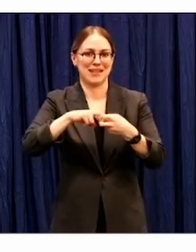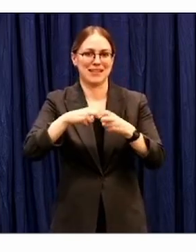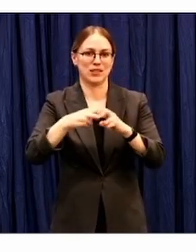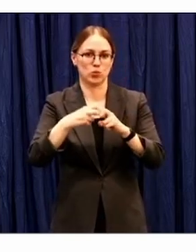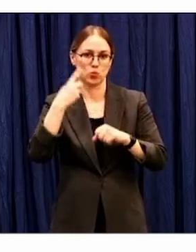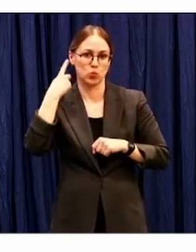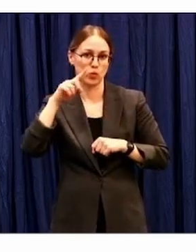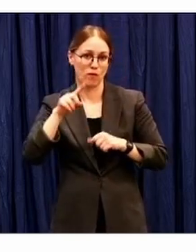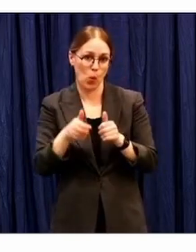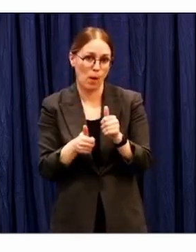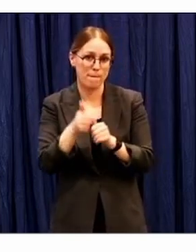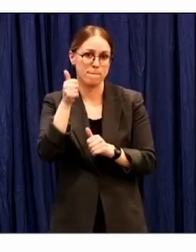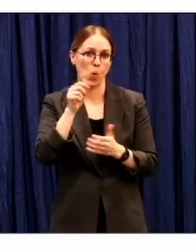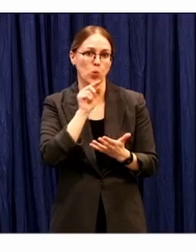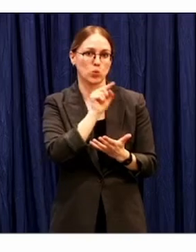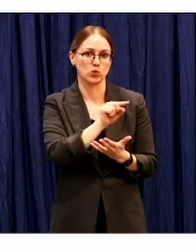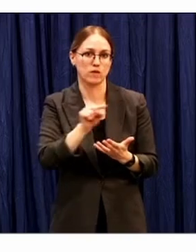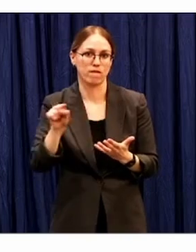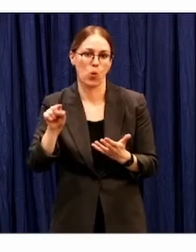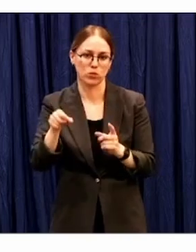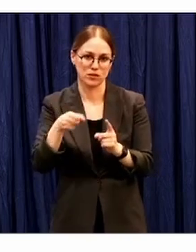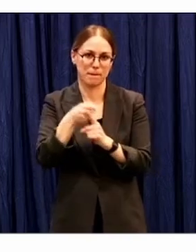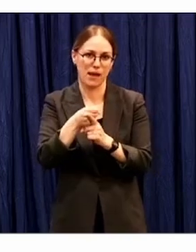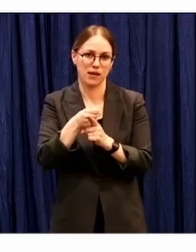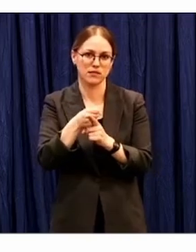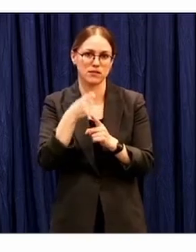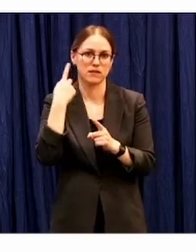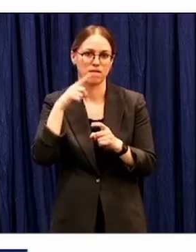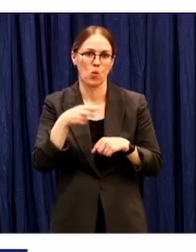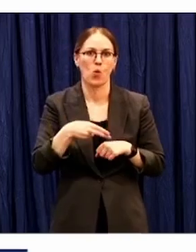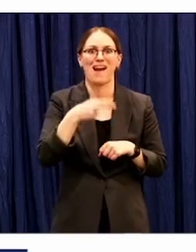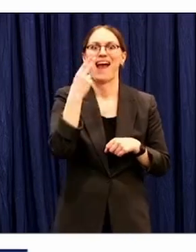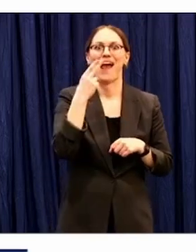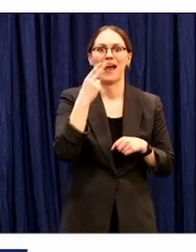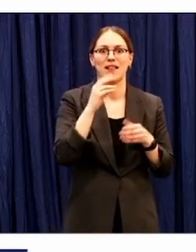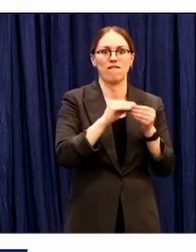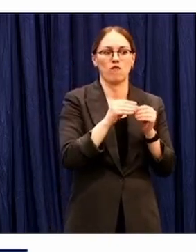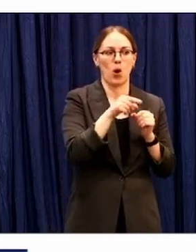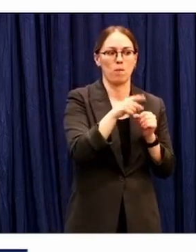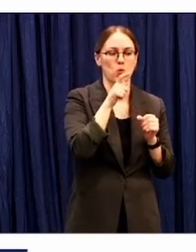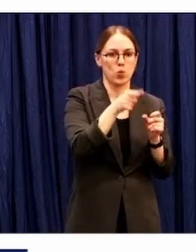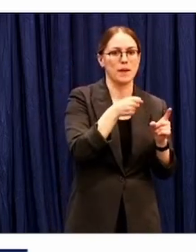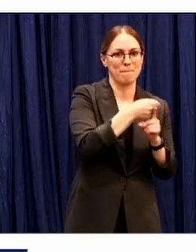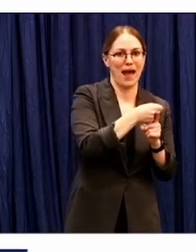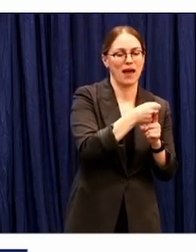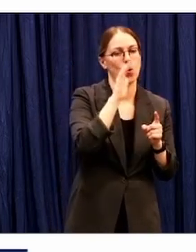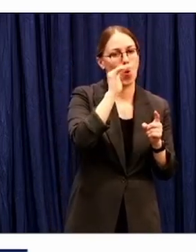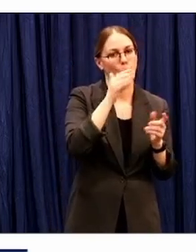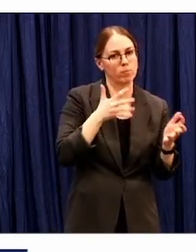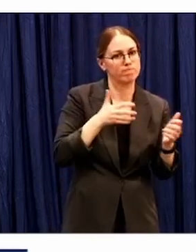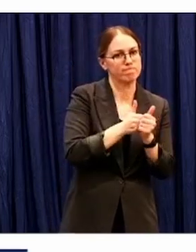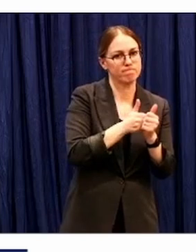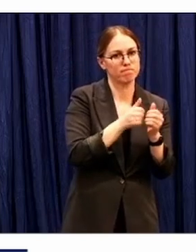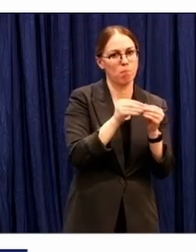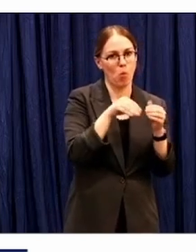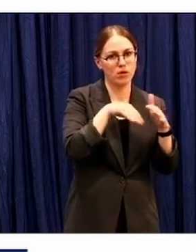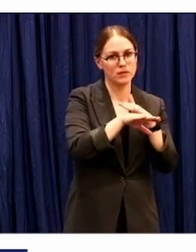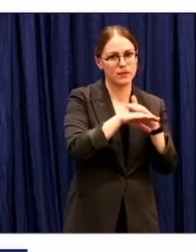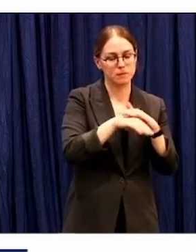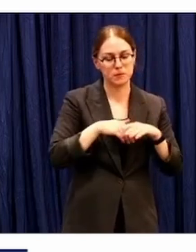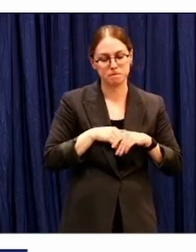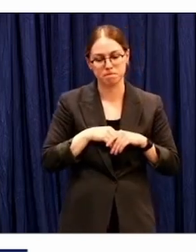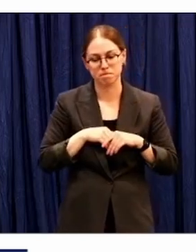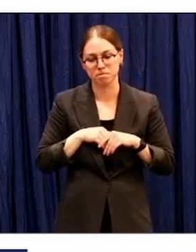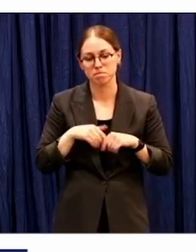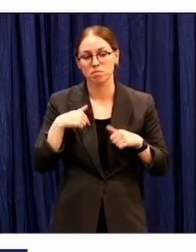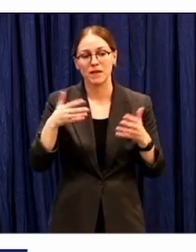majority of those impacted, for the higher level of those impacted. So, as I said, we